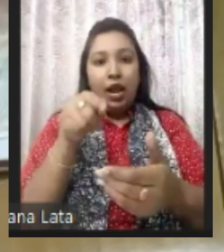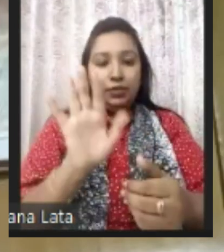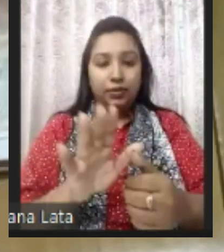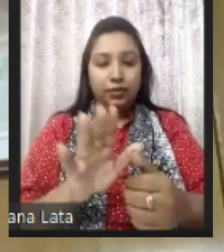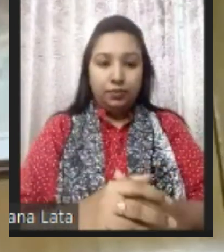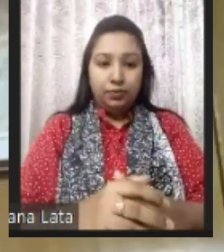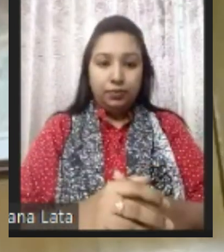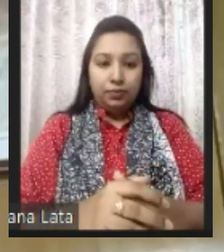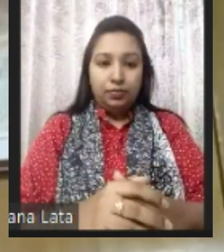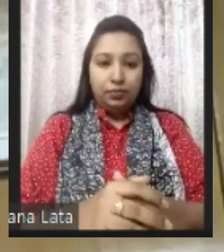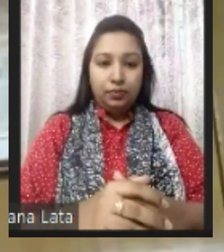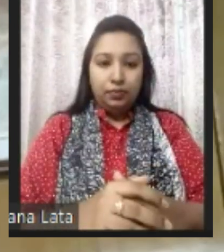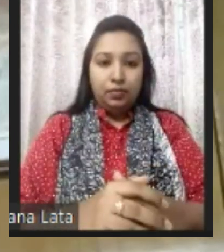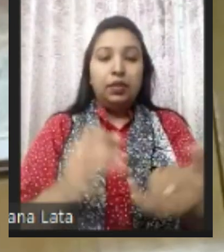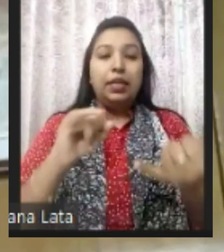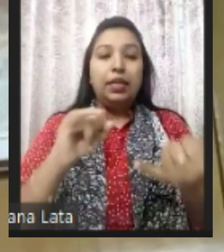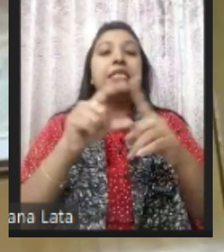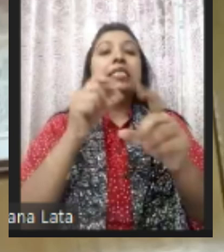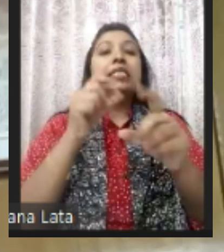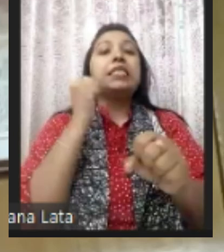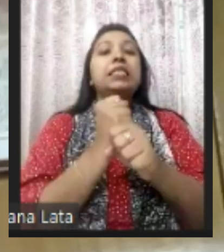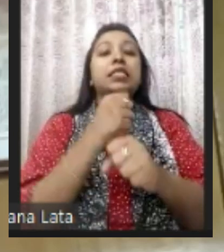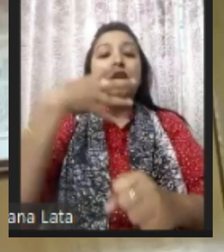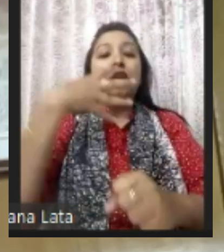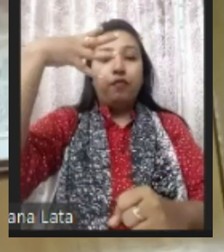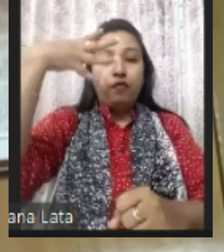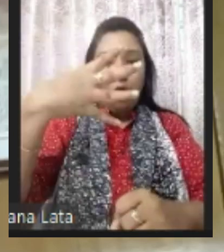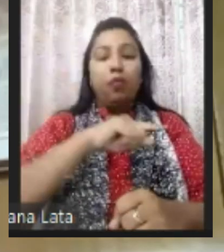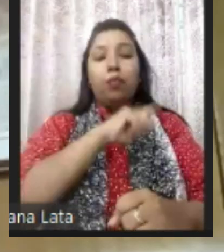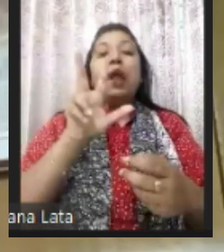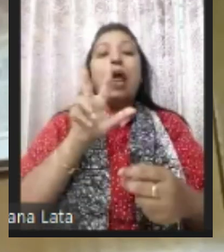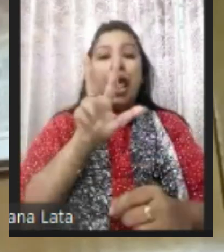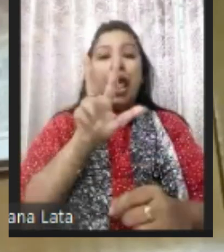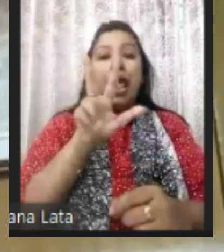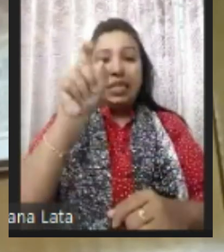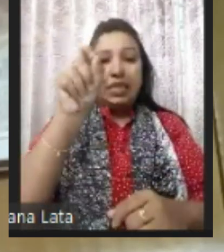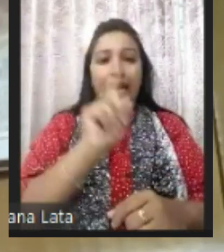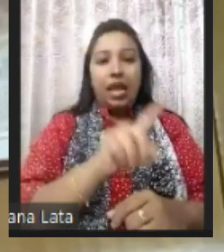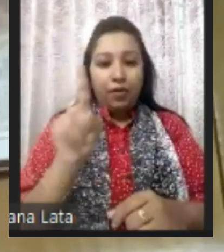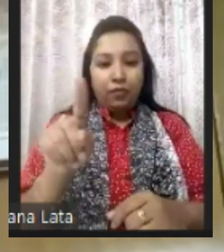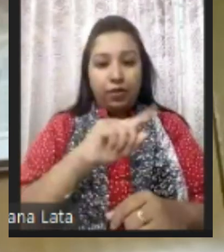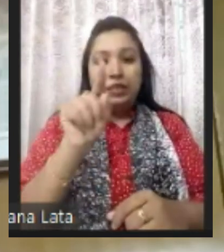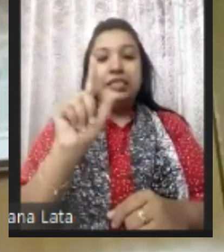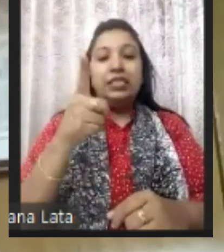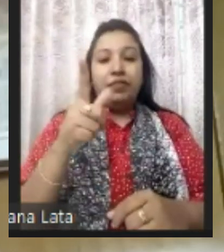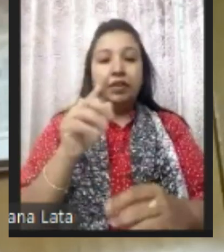namely the SDGs 4, 8, 10, 11, and 17.